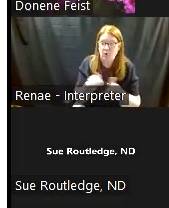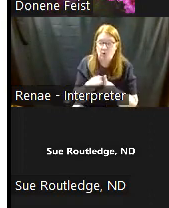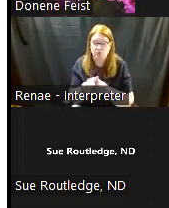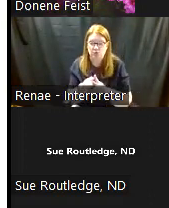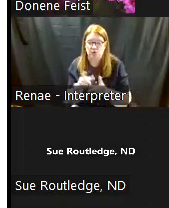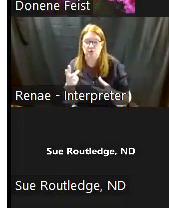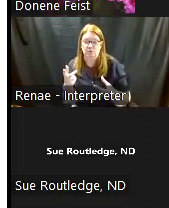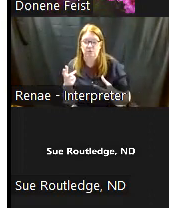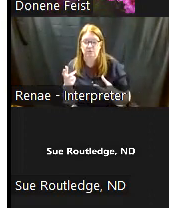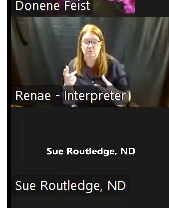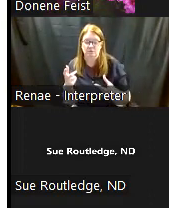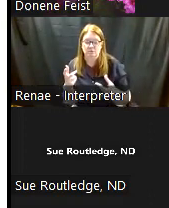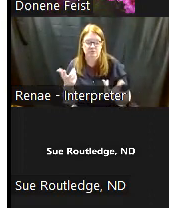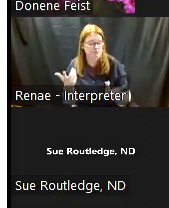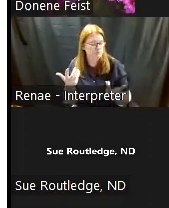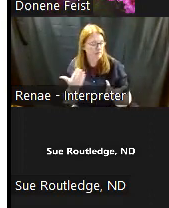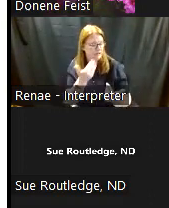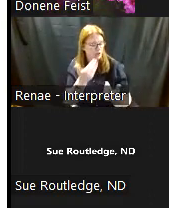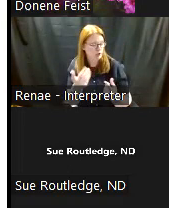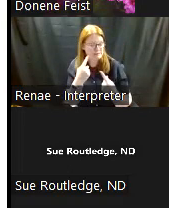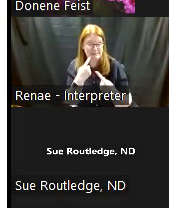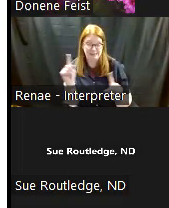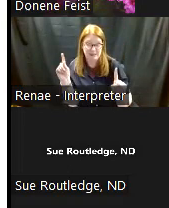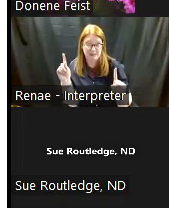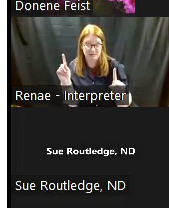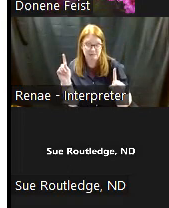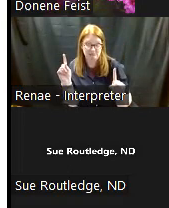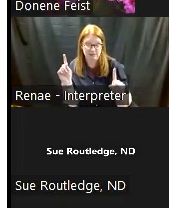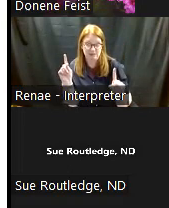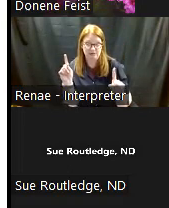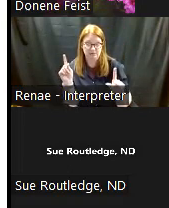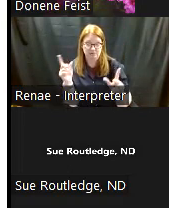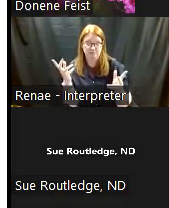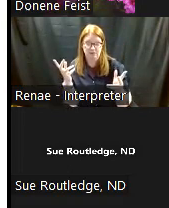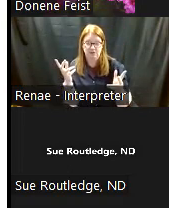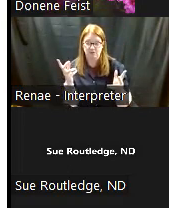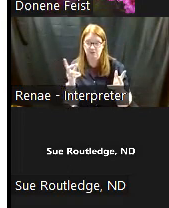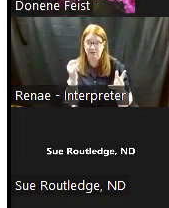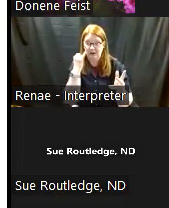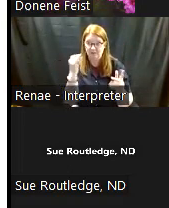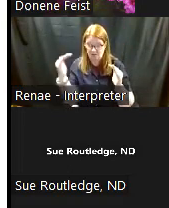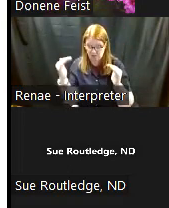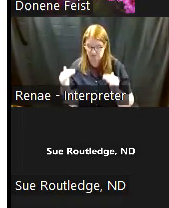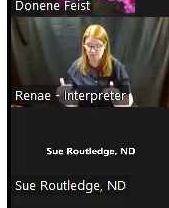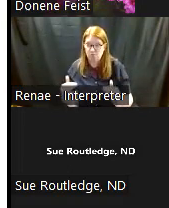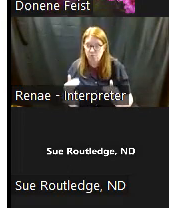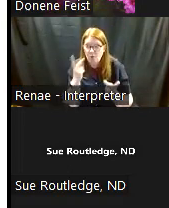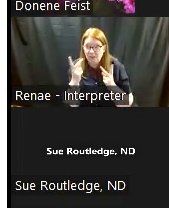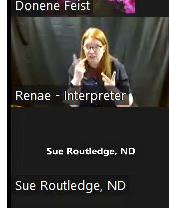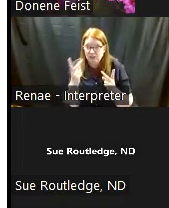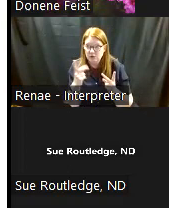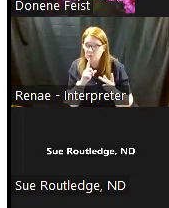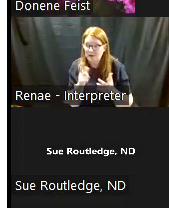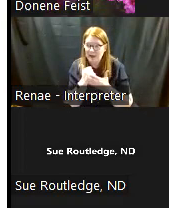for good success, navigating their space if they have low vision. So